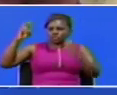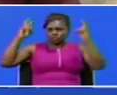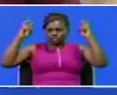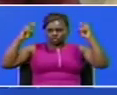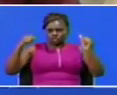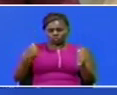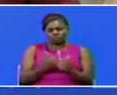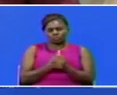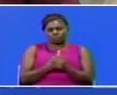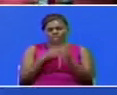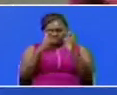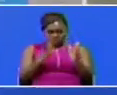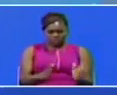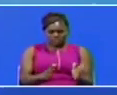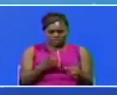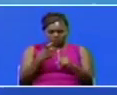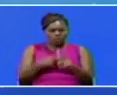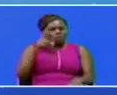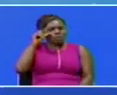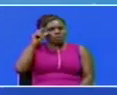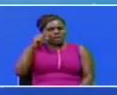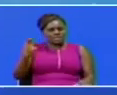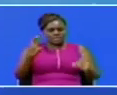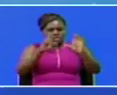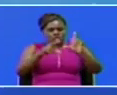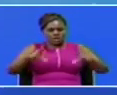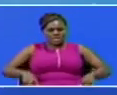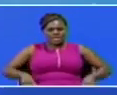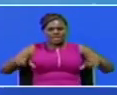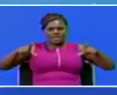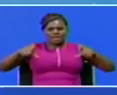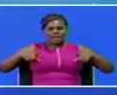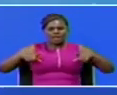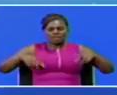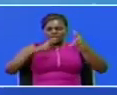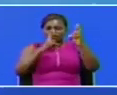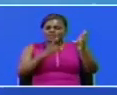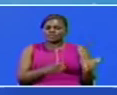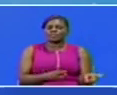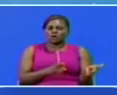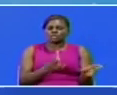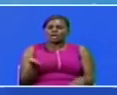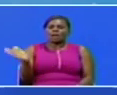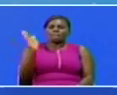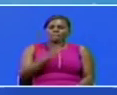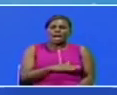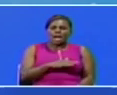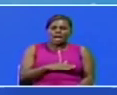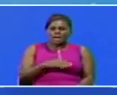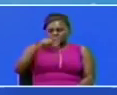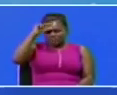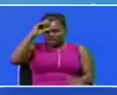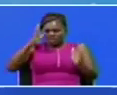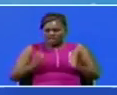much for that update. Our reporter Francis Ontomwa there joining us from Mombasa as he reports on the return of Mombasa